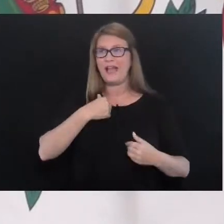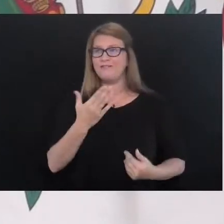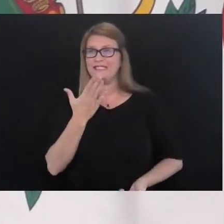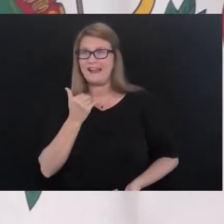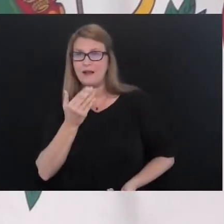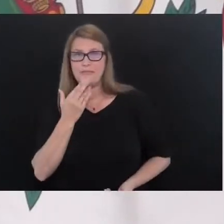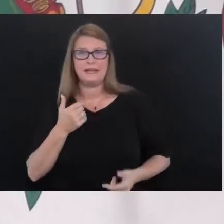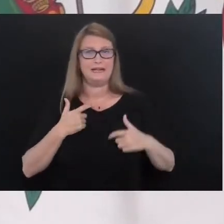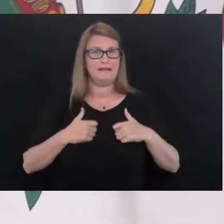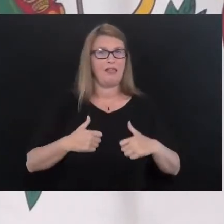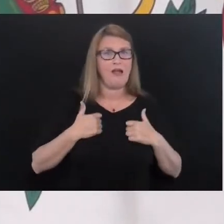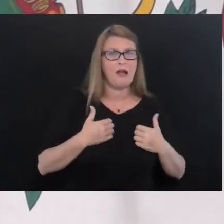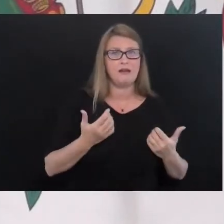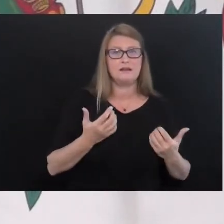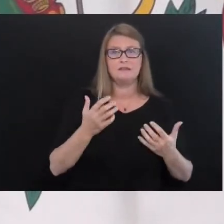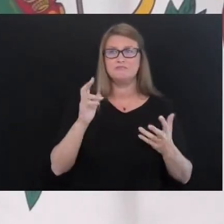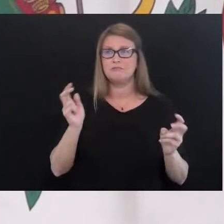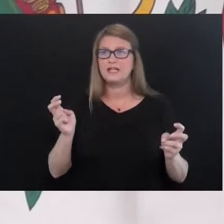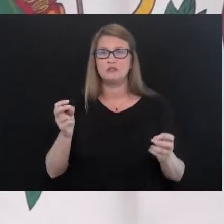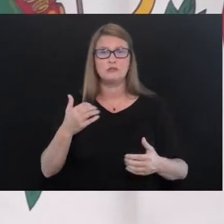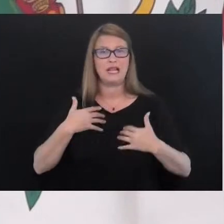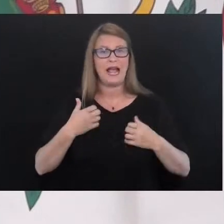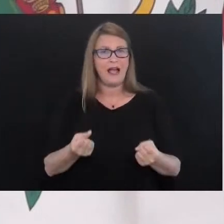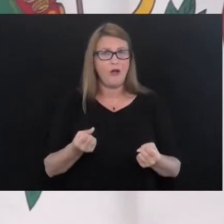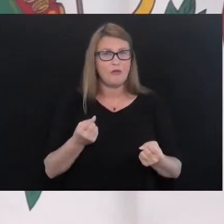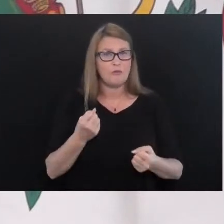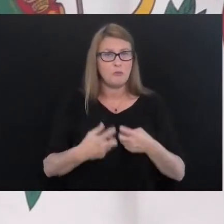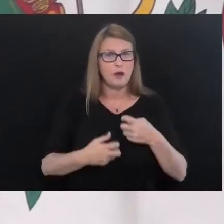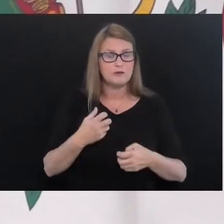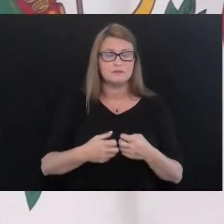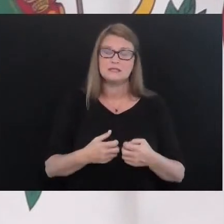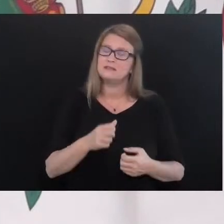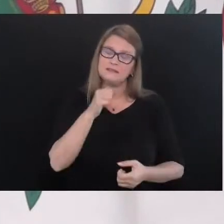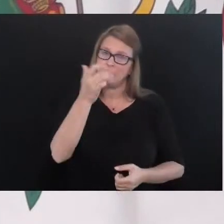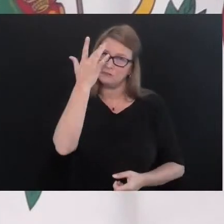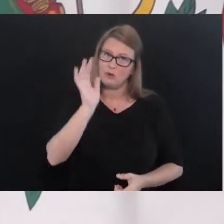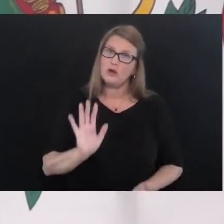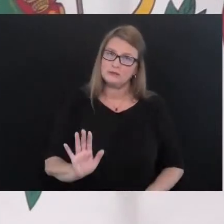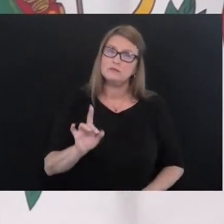lung issues, not smart, just not smart.